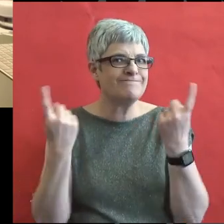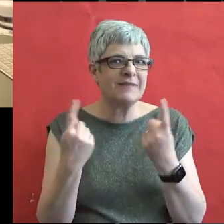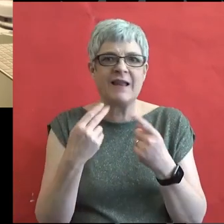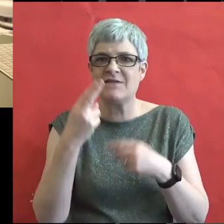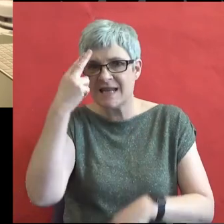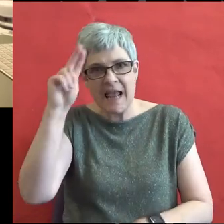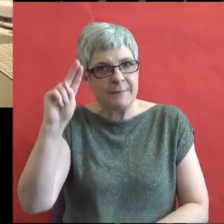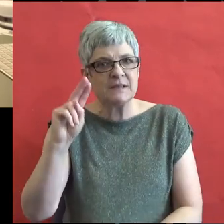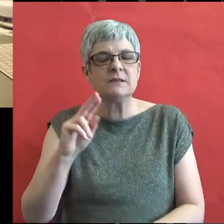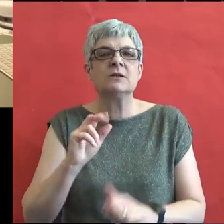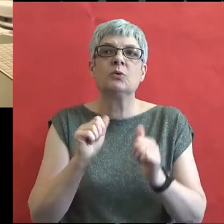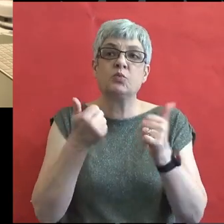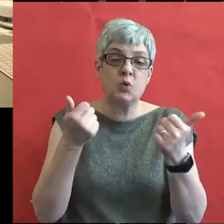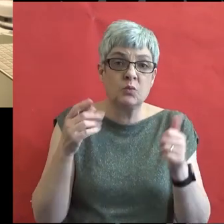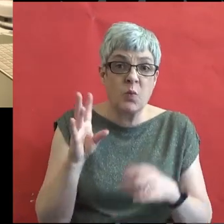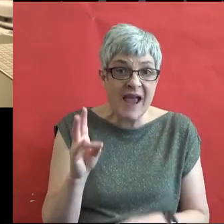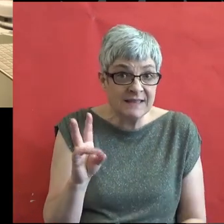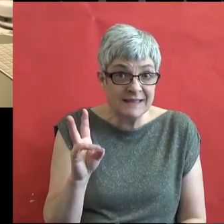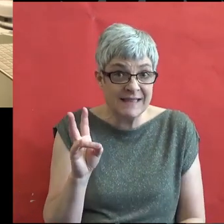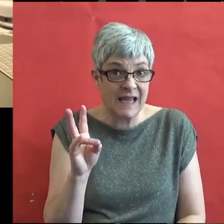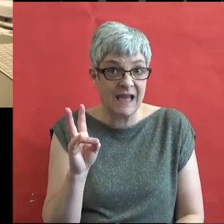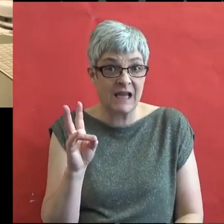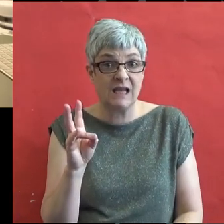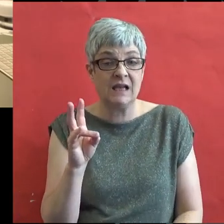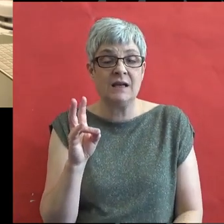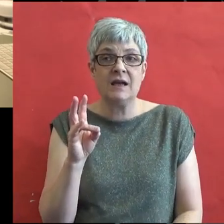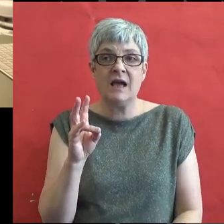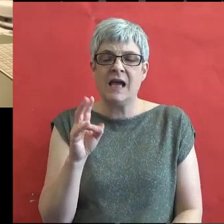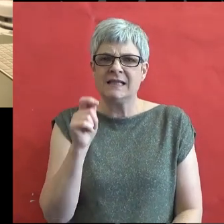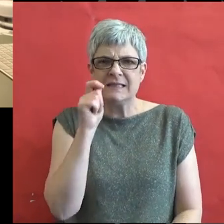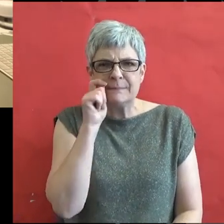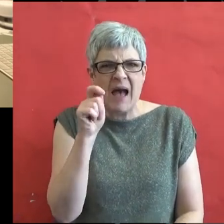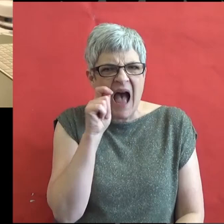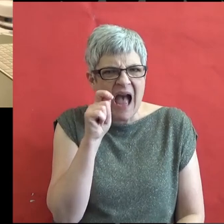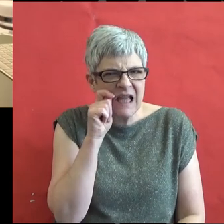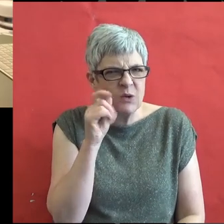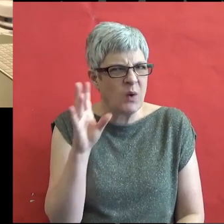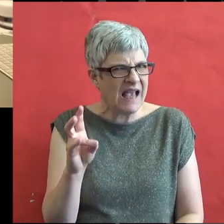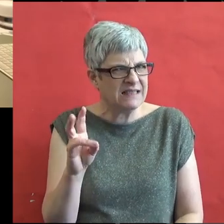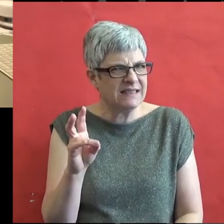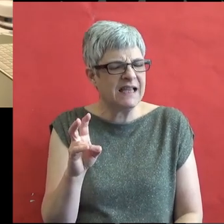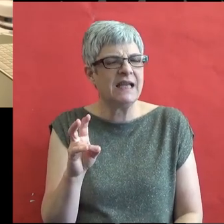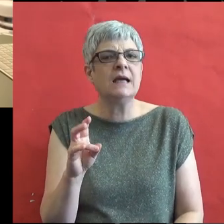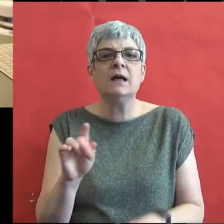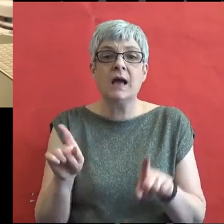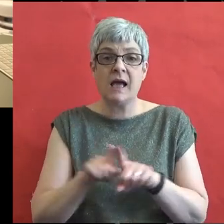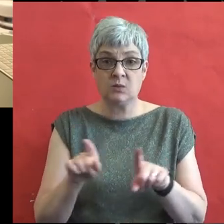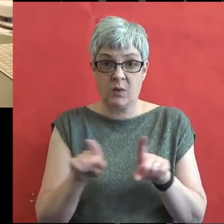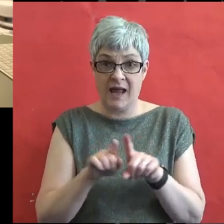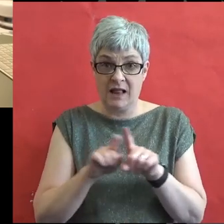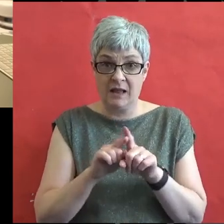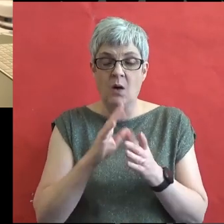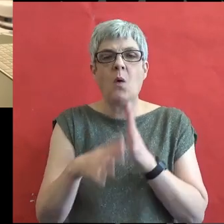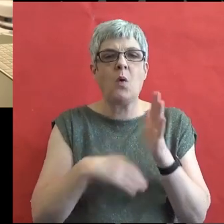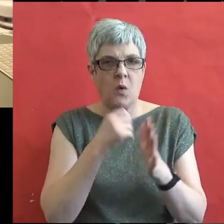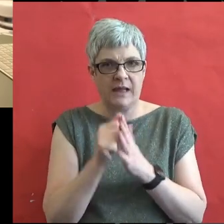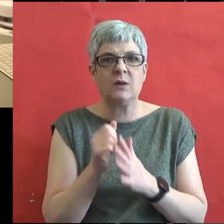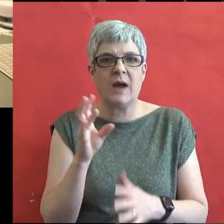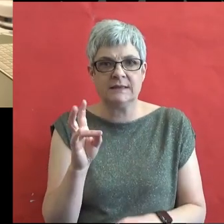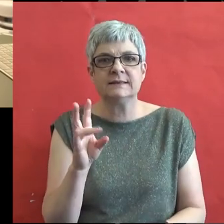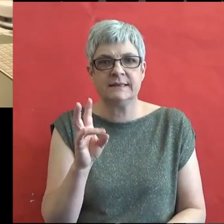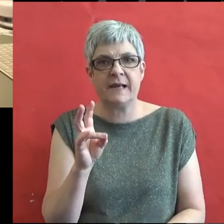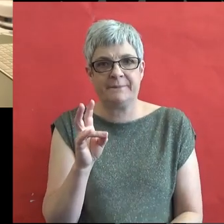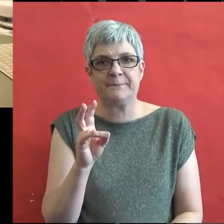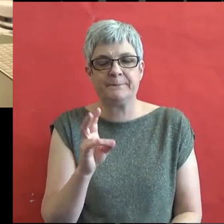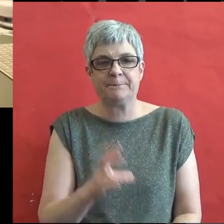It's been Good Wednesday. It's been known as Spy Wednesday, and it's also been known as Holy